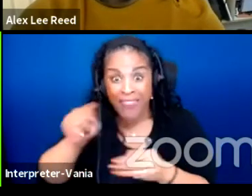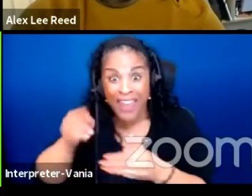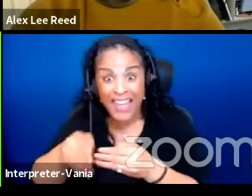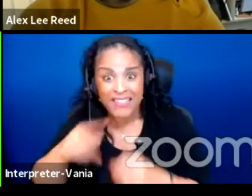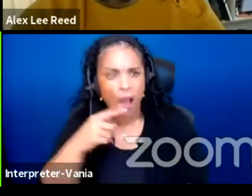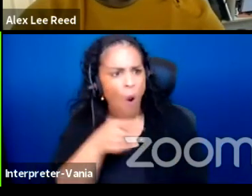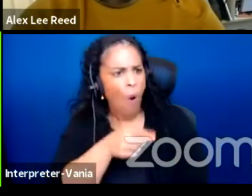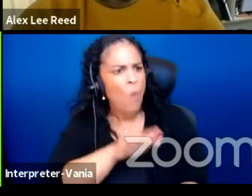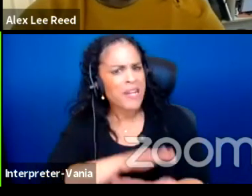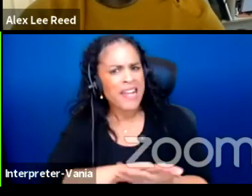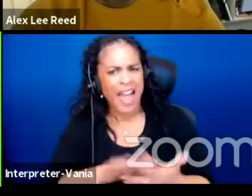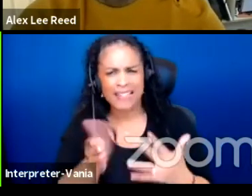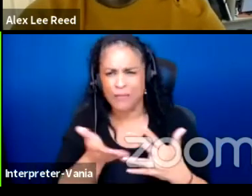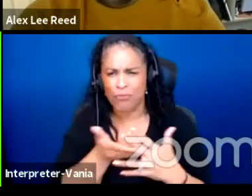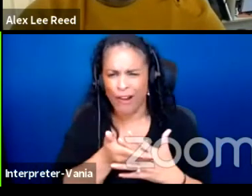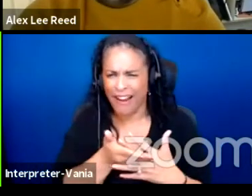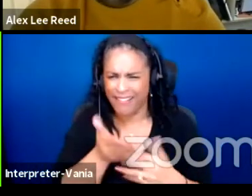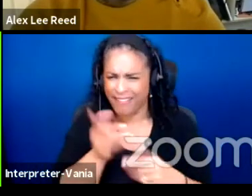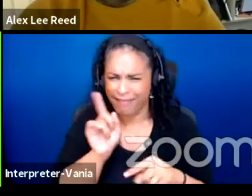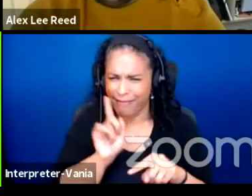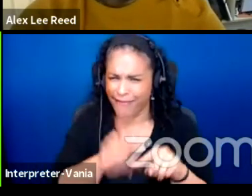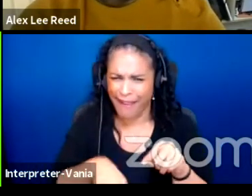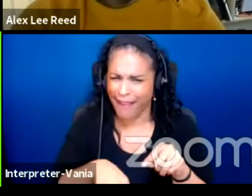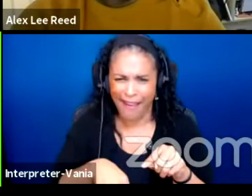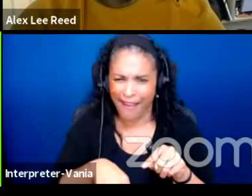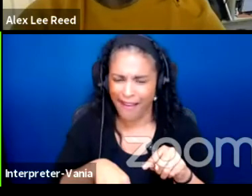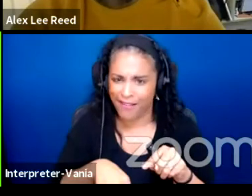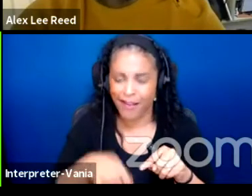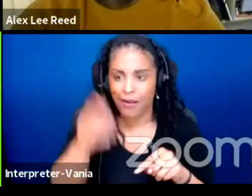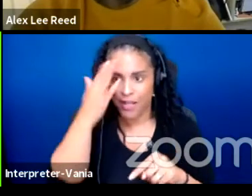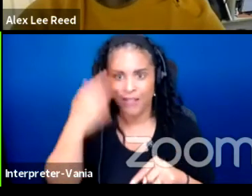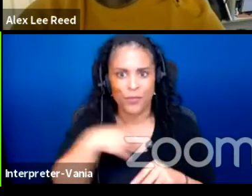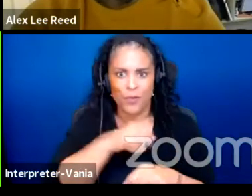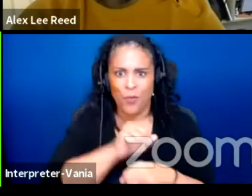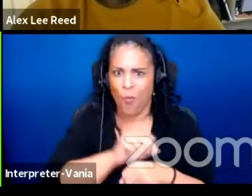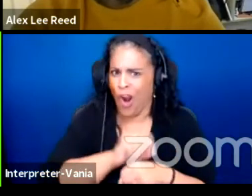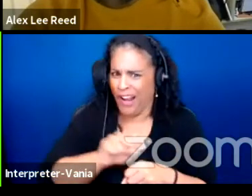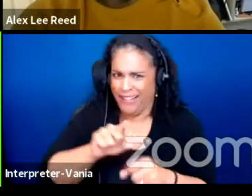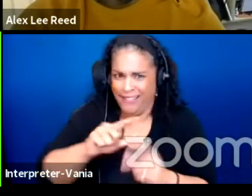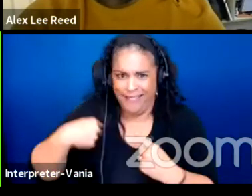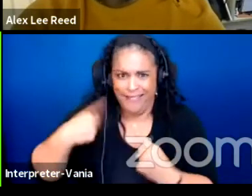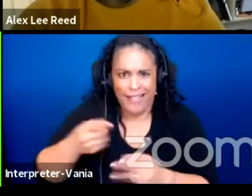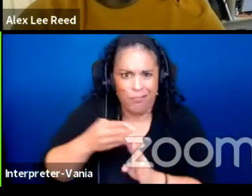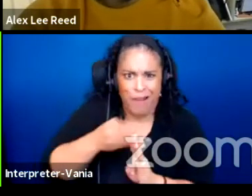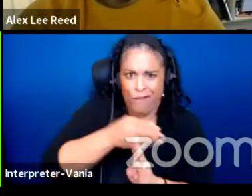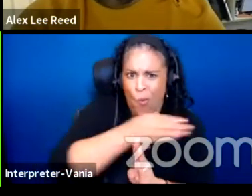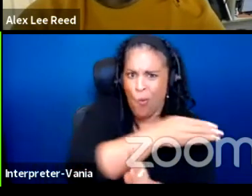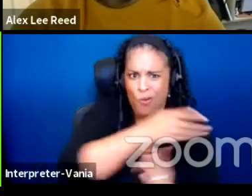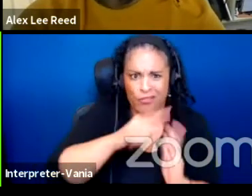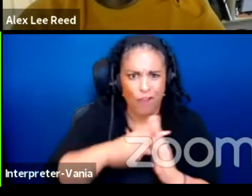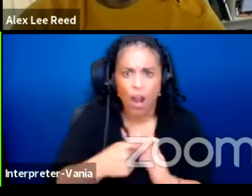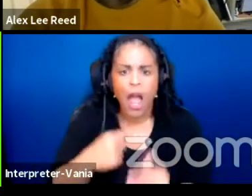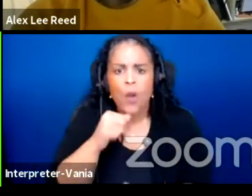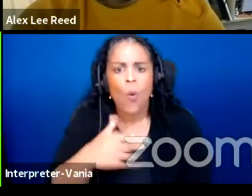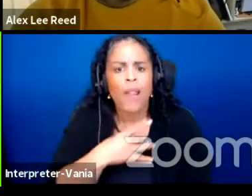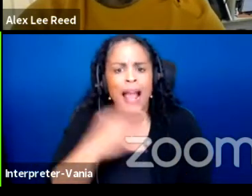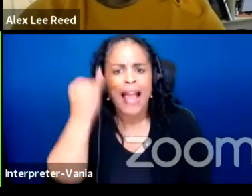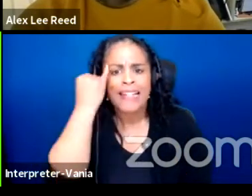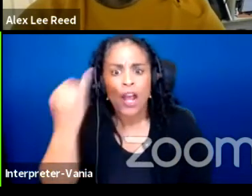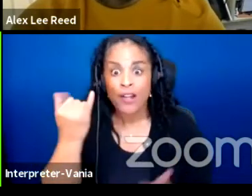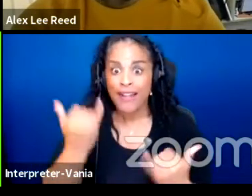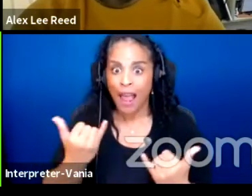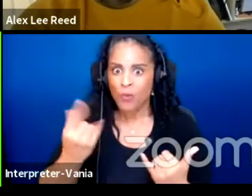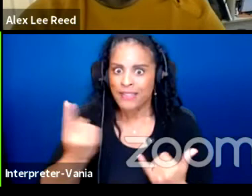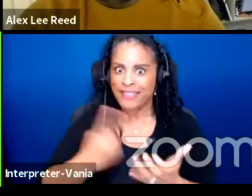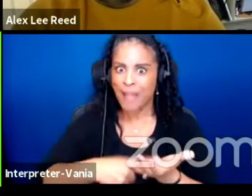nice little break. Because we've been working since before this started, and I don't like the idea that, okay, now something's